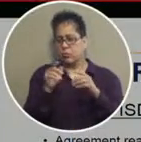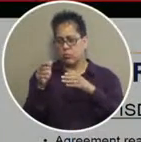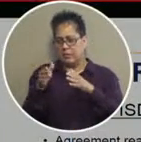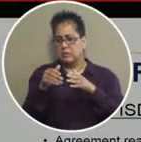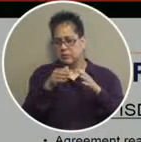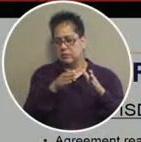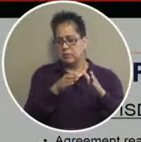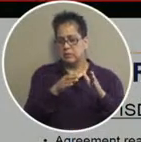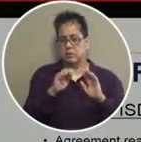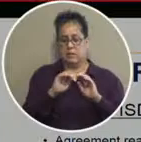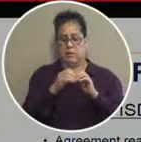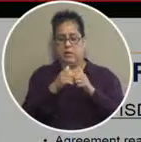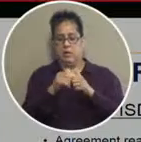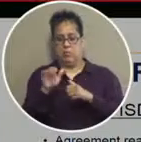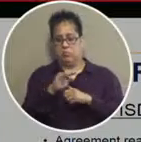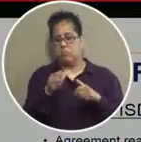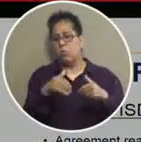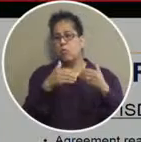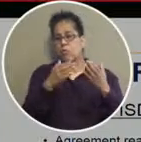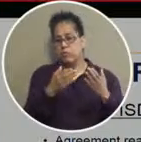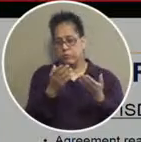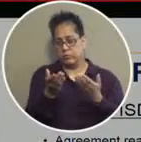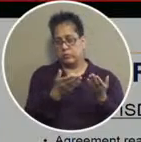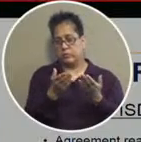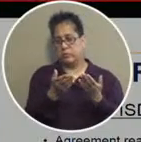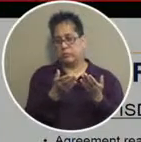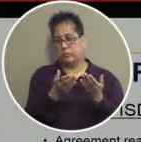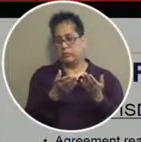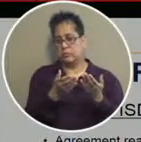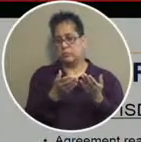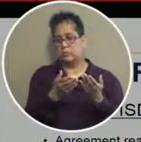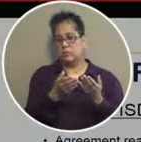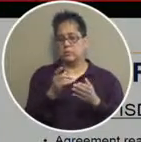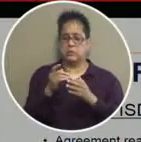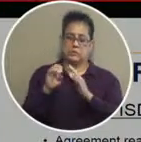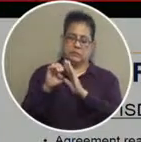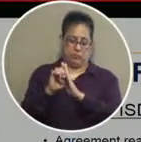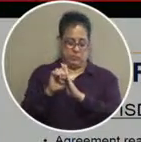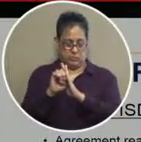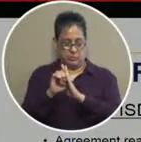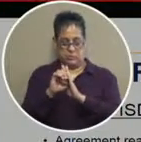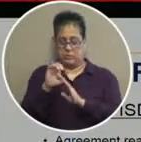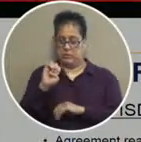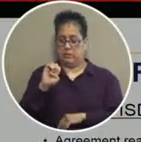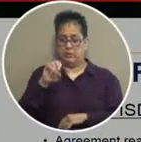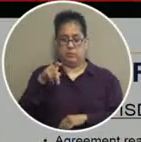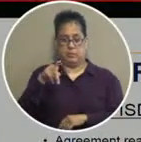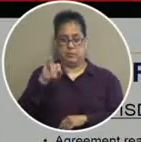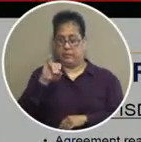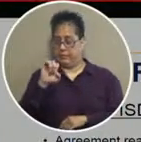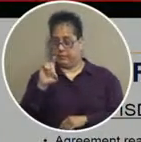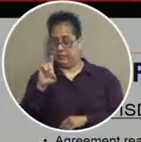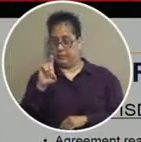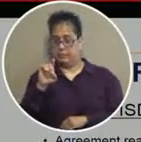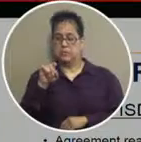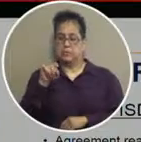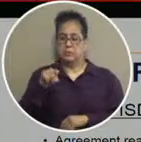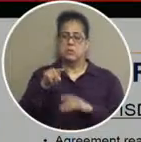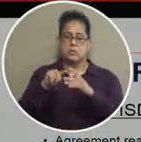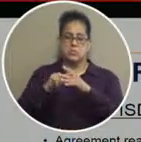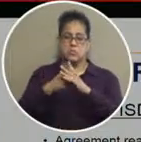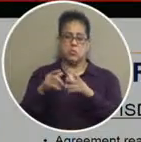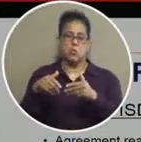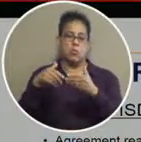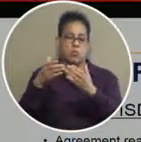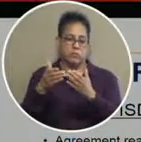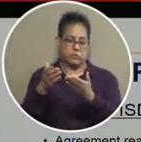approaches in the way in which they want to offer the service. For example, EPISD has started